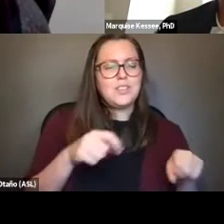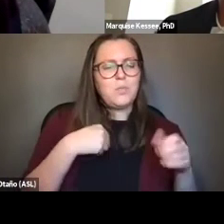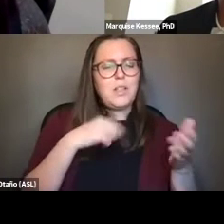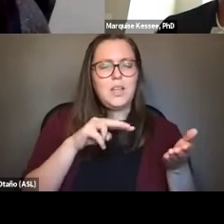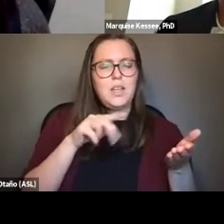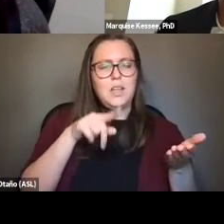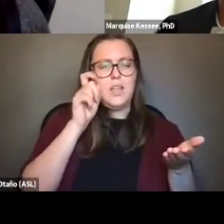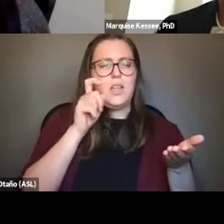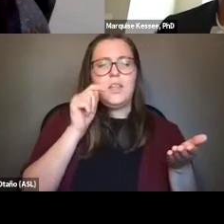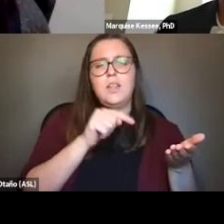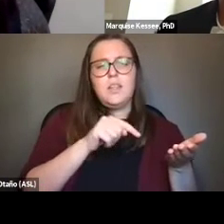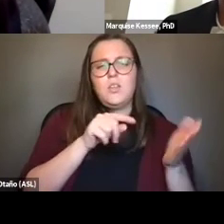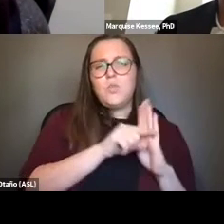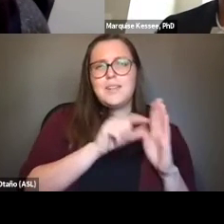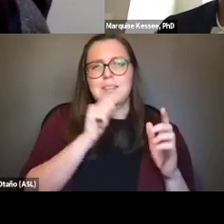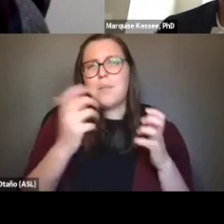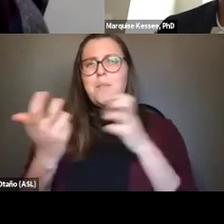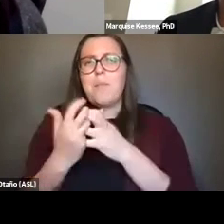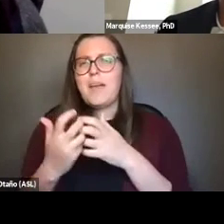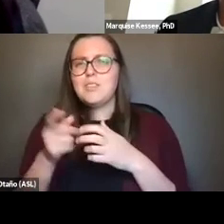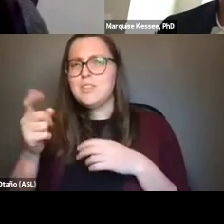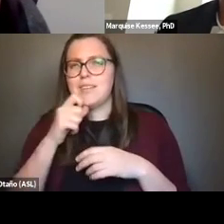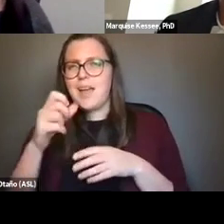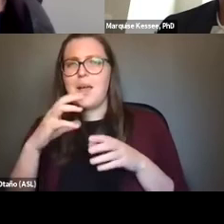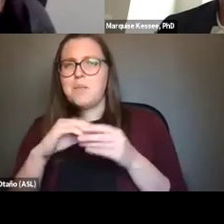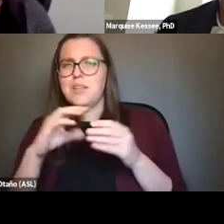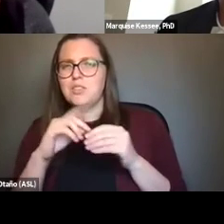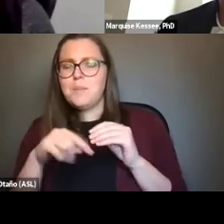something they're not addressing. A lot of what we're doing in the